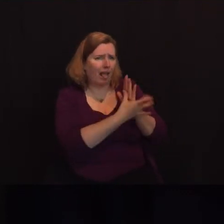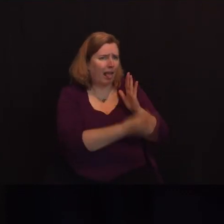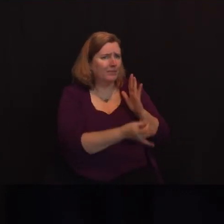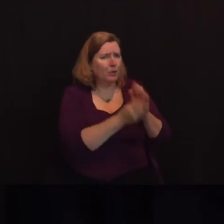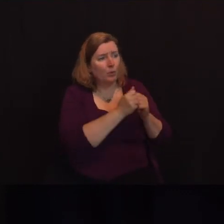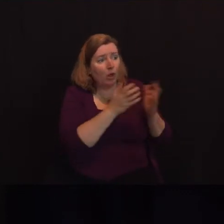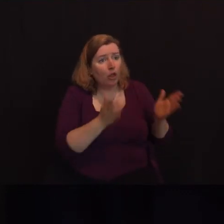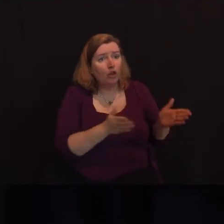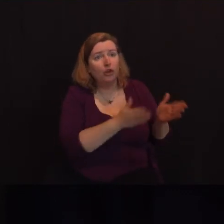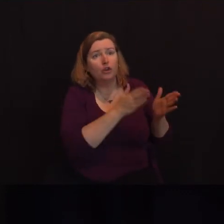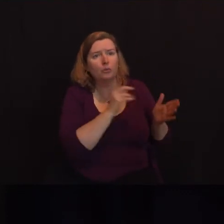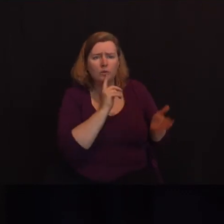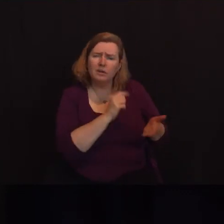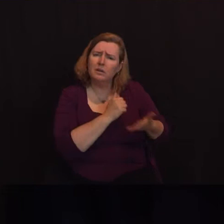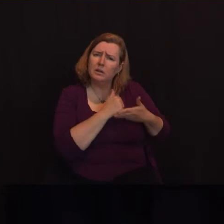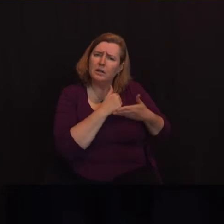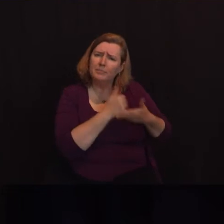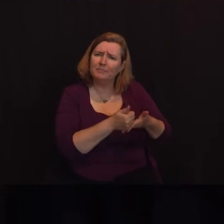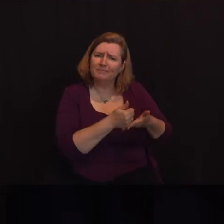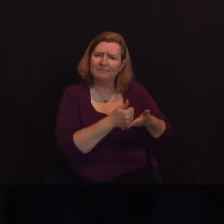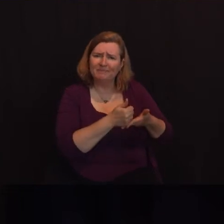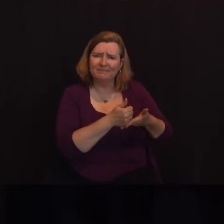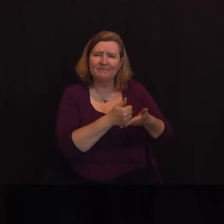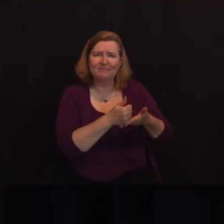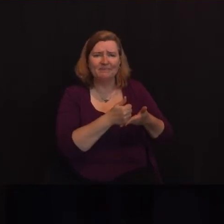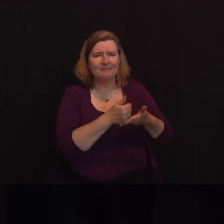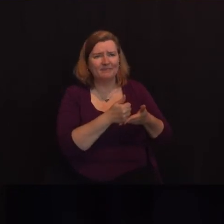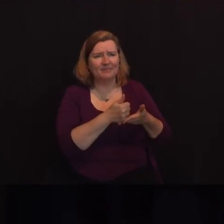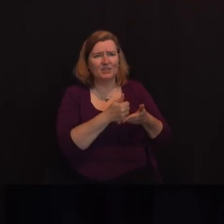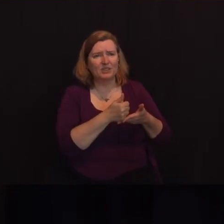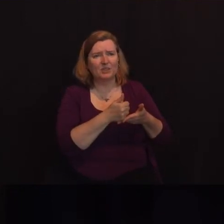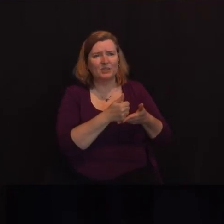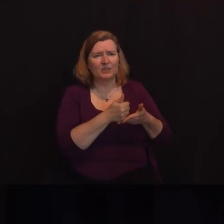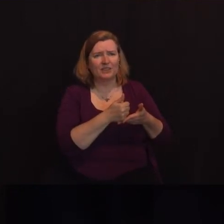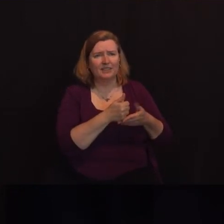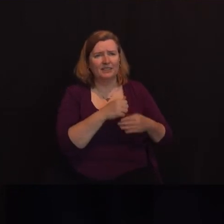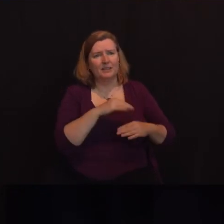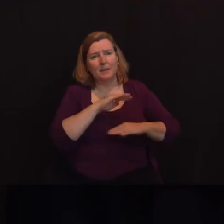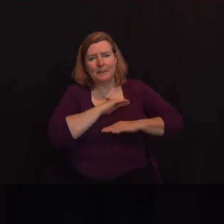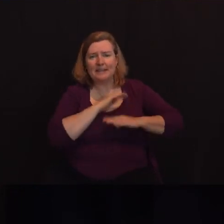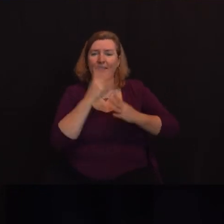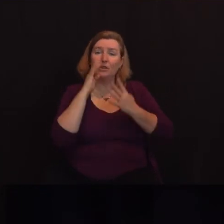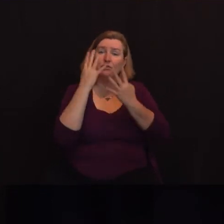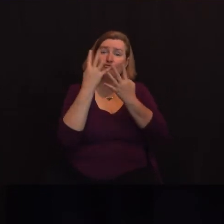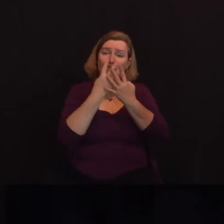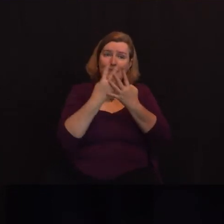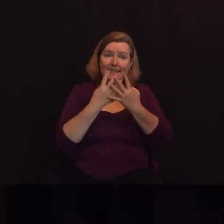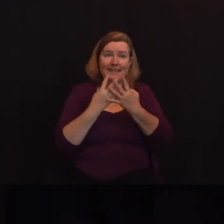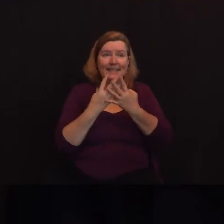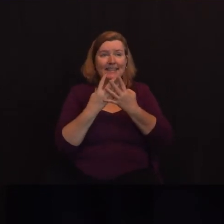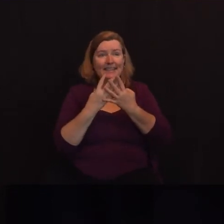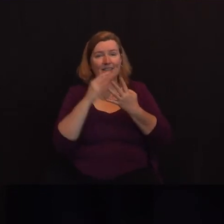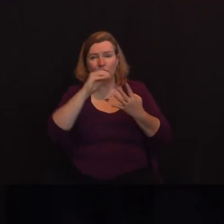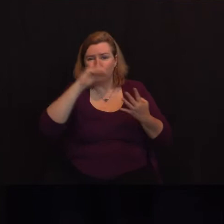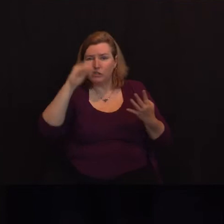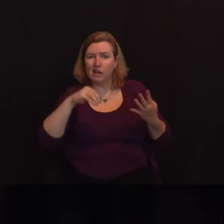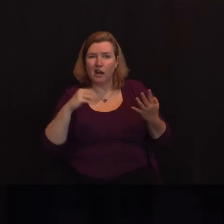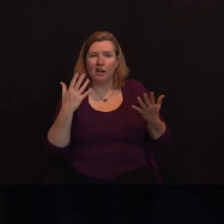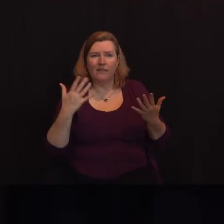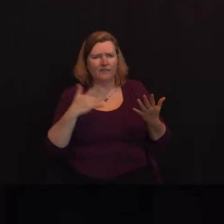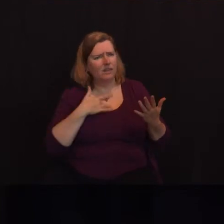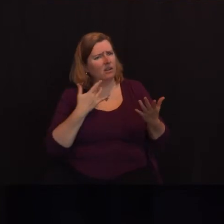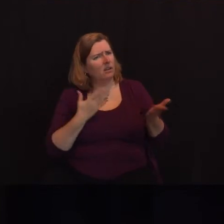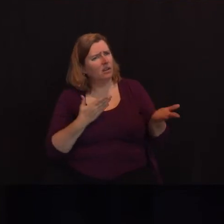way historically to meet certain screening criteria, for instance, and we expect that power still endures